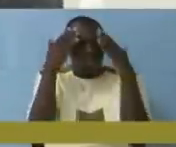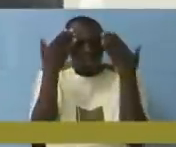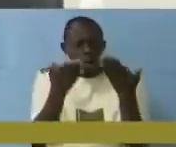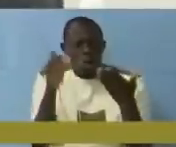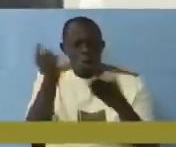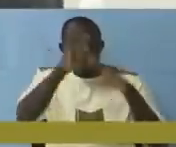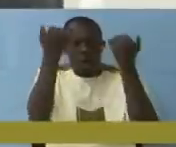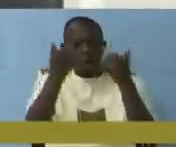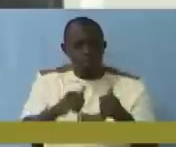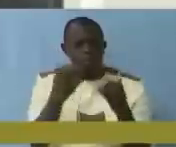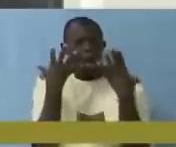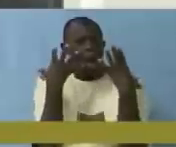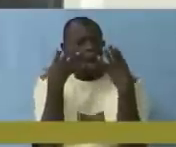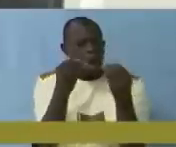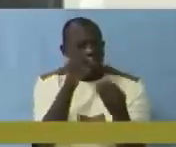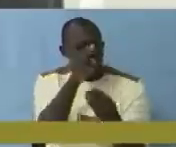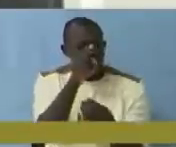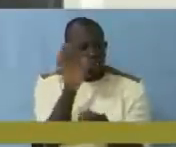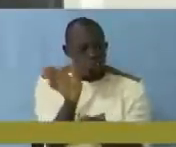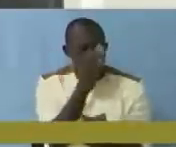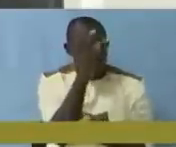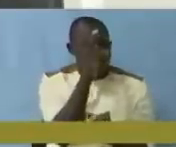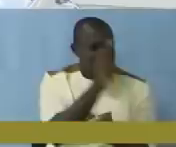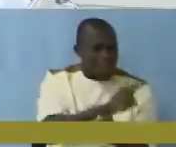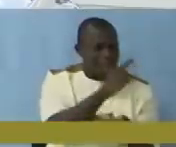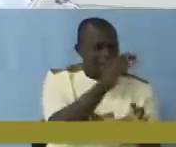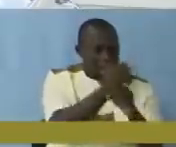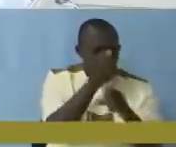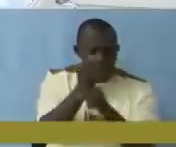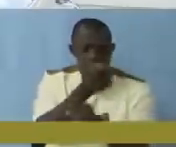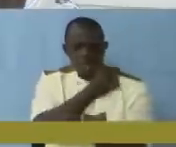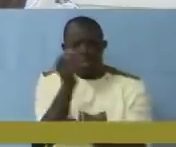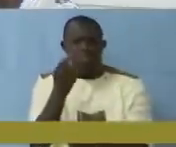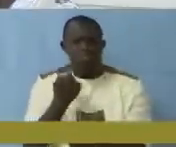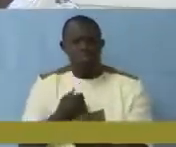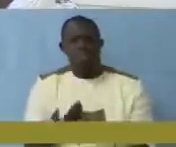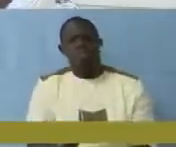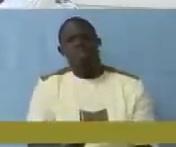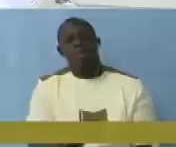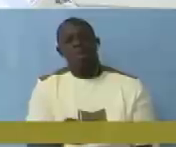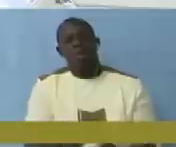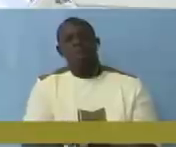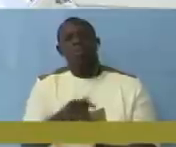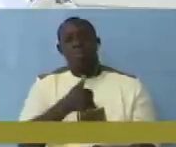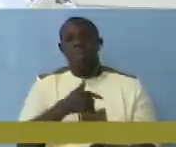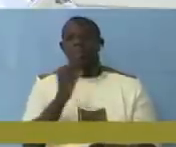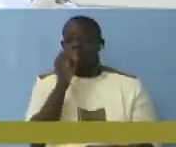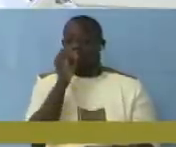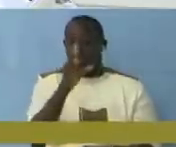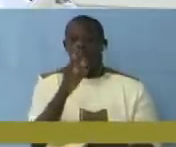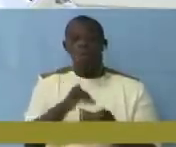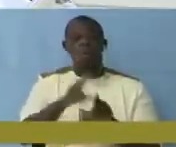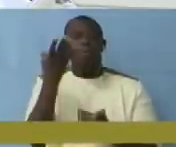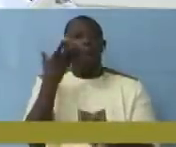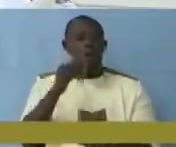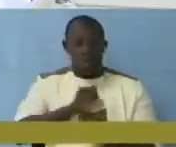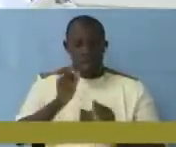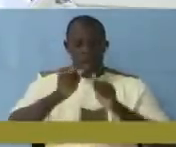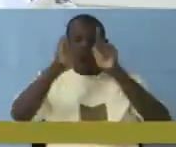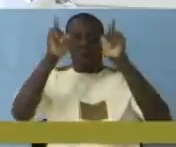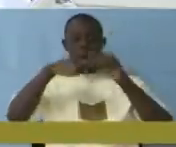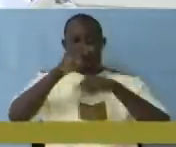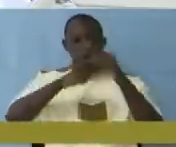them? I didn't say, I said I came out, when I came aware of it, I have to start calling people I know. But you said